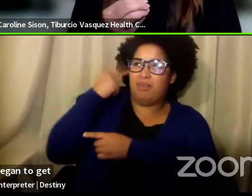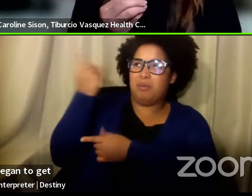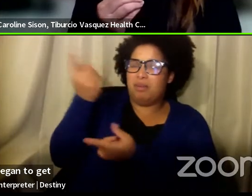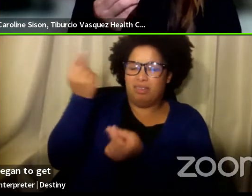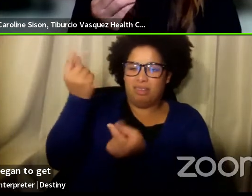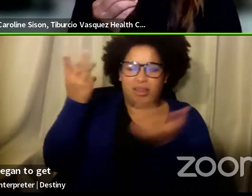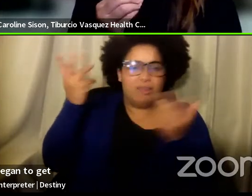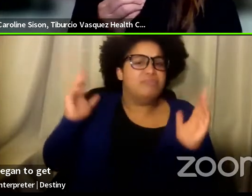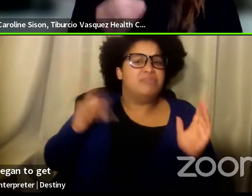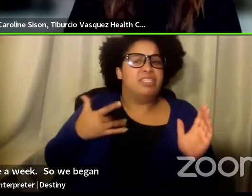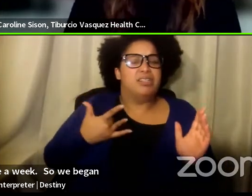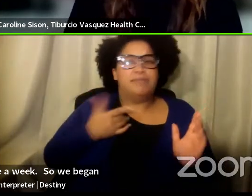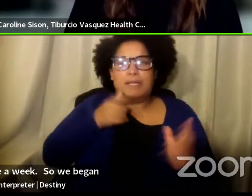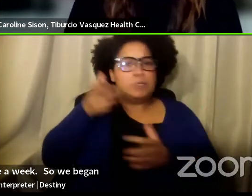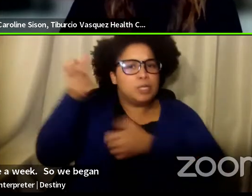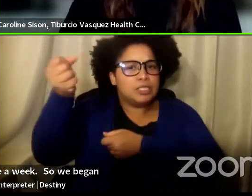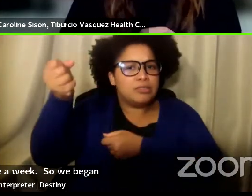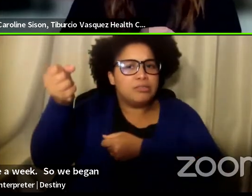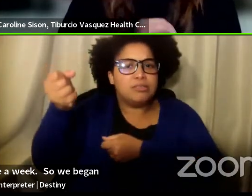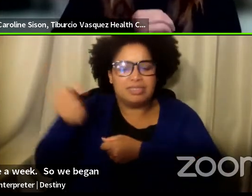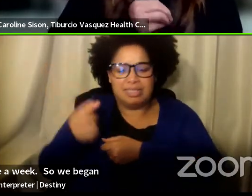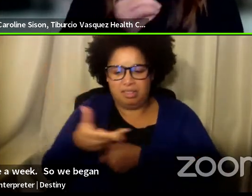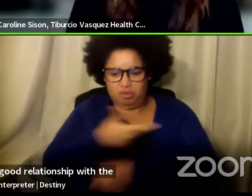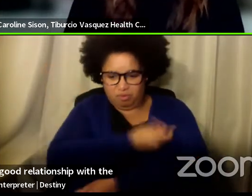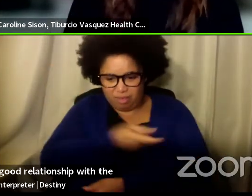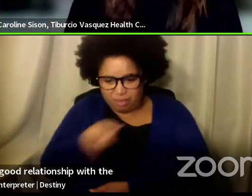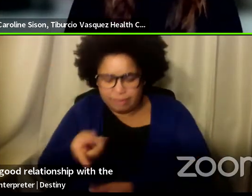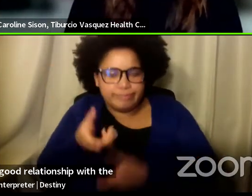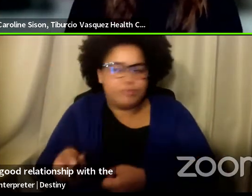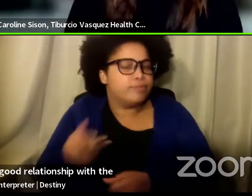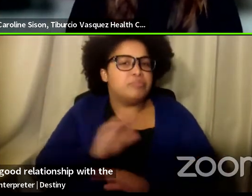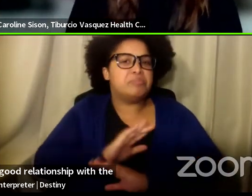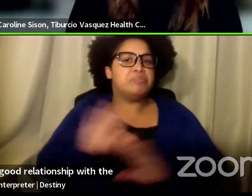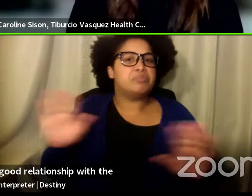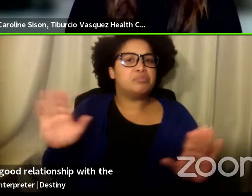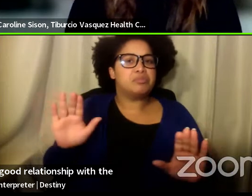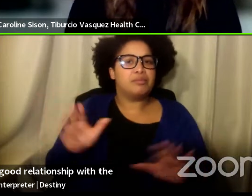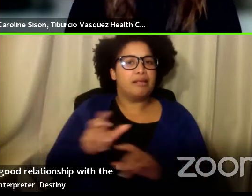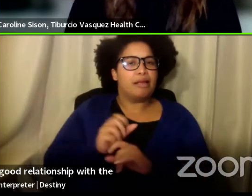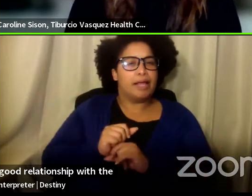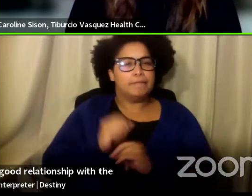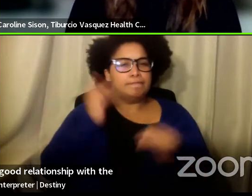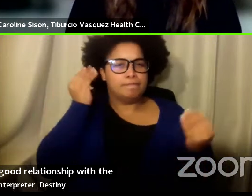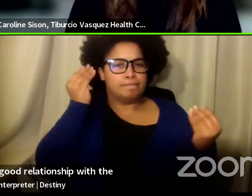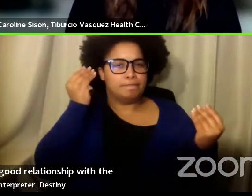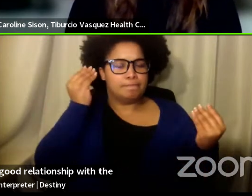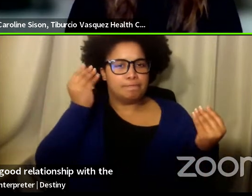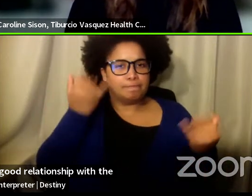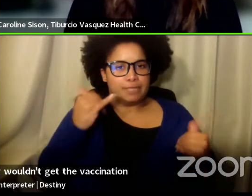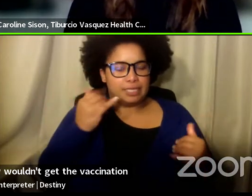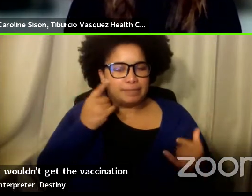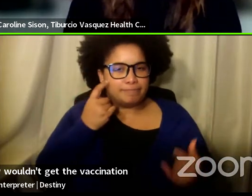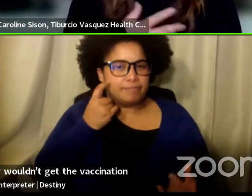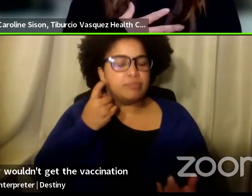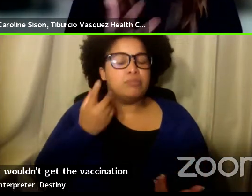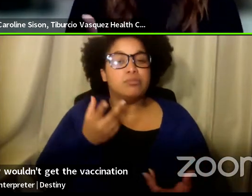about, trusting the vaccine and should they receive it or not. And so